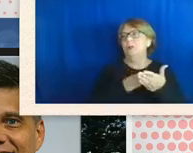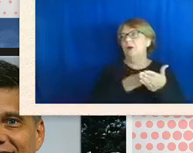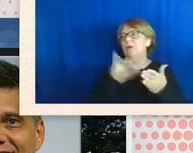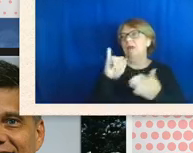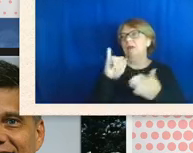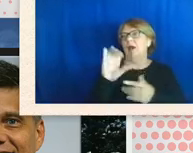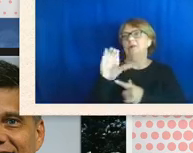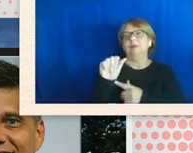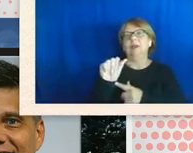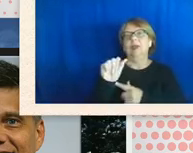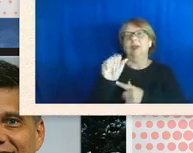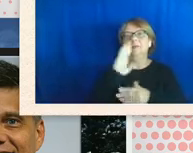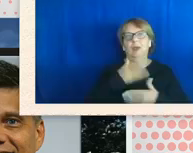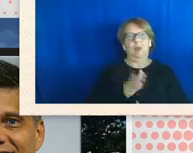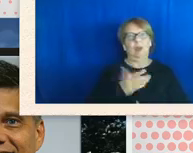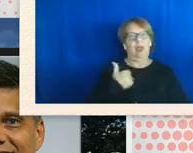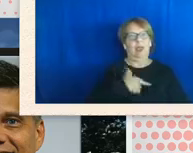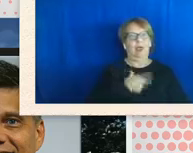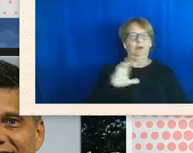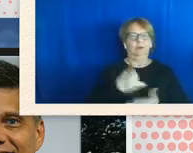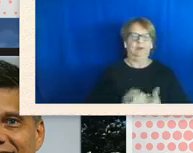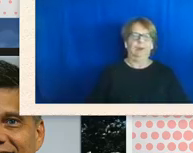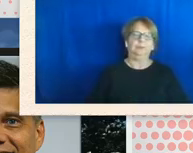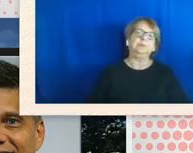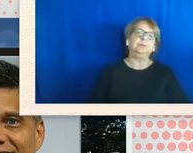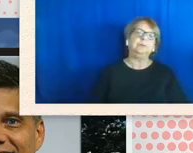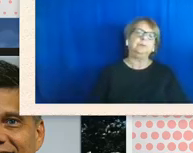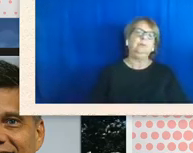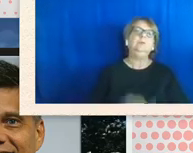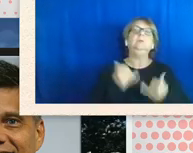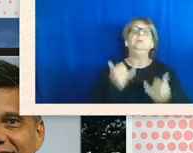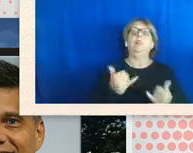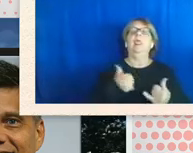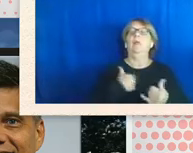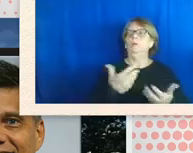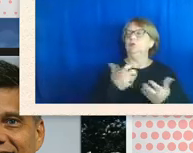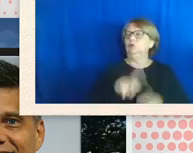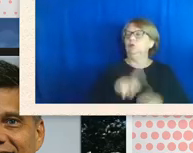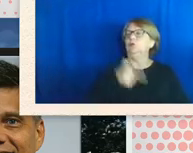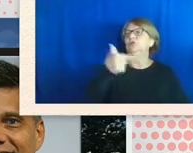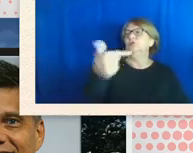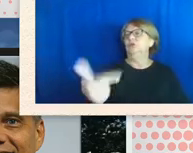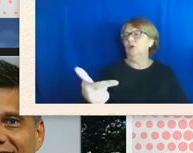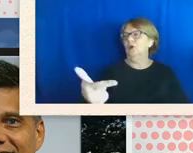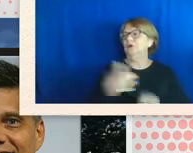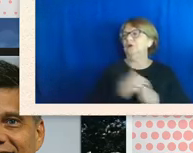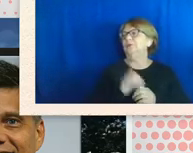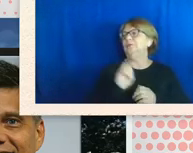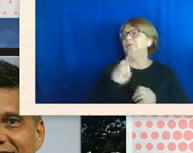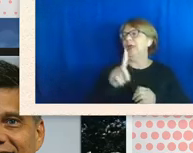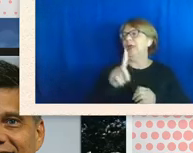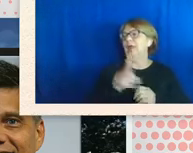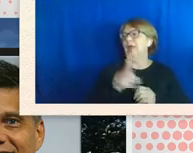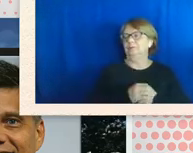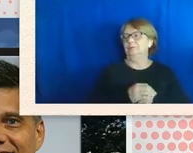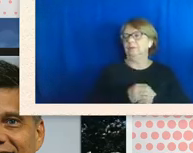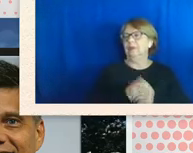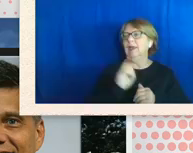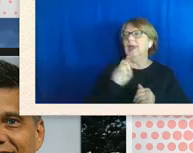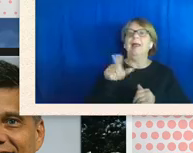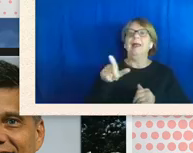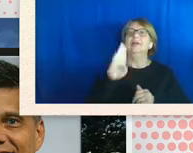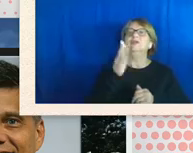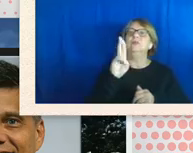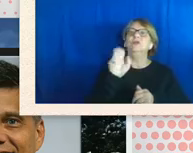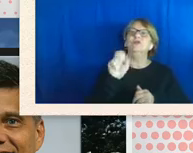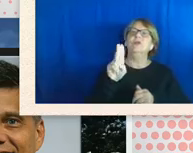do that. At this point, I'd like to turn it over to Ed DeBartolet. Ed is our bureau chief of our